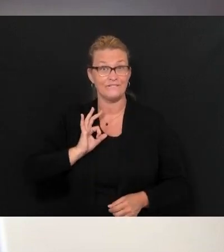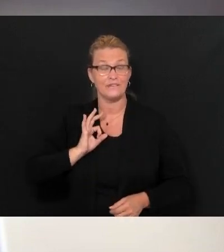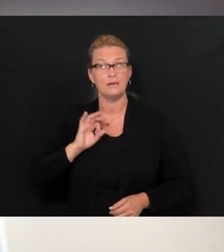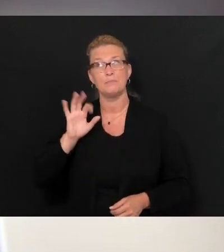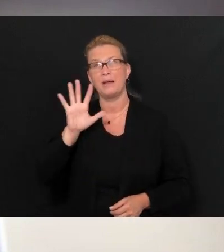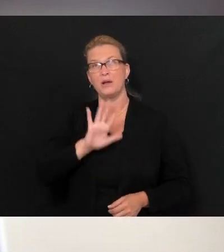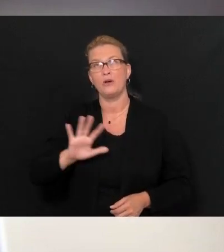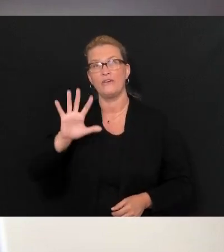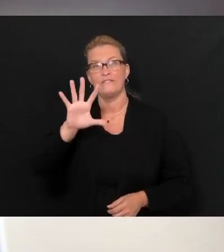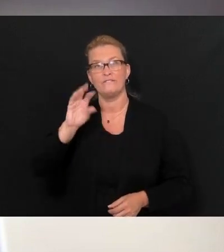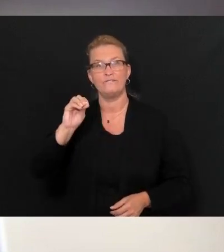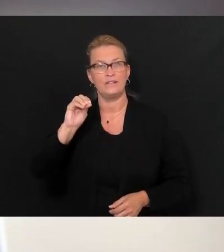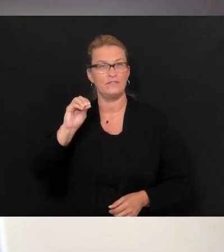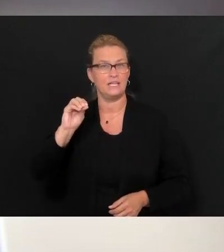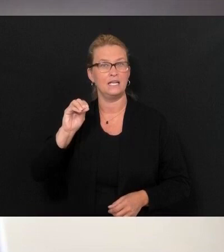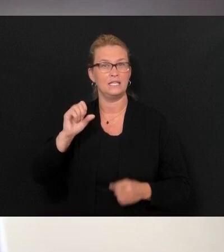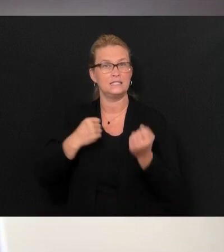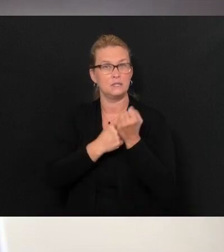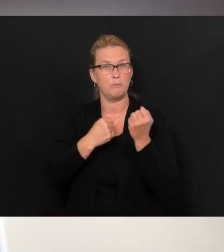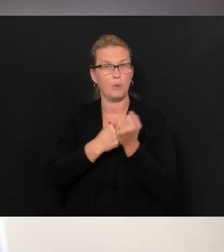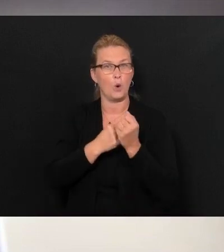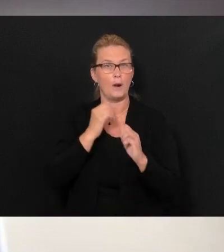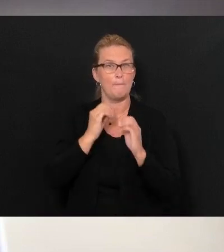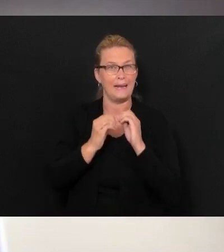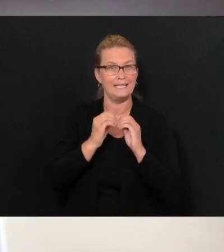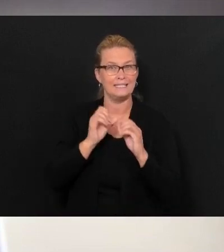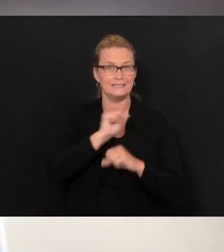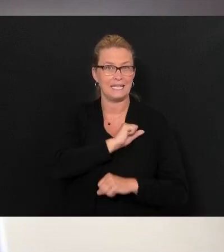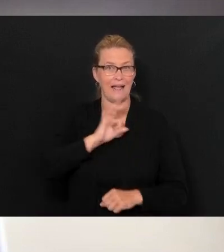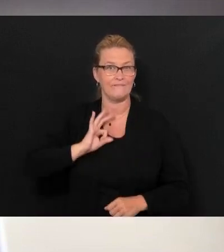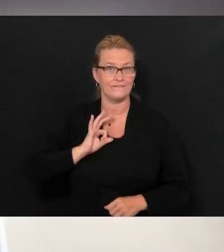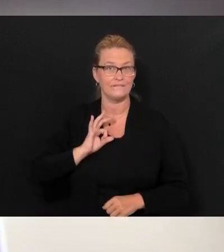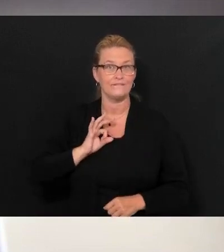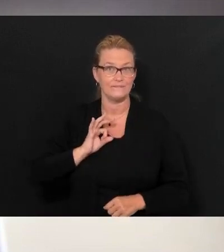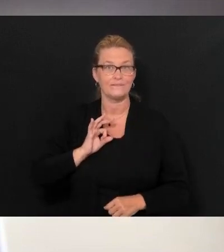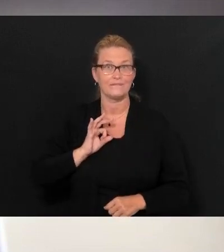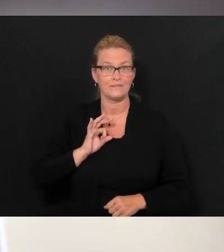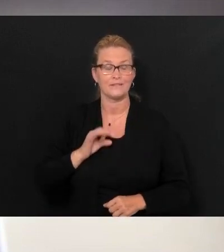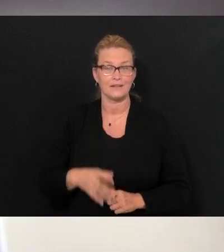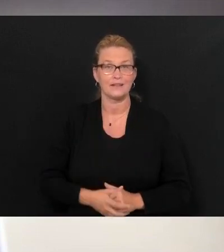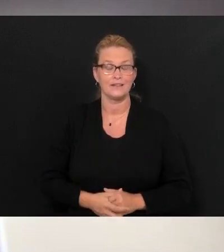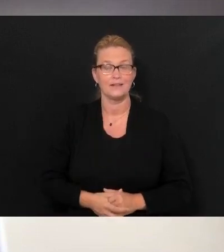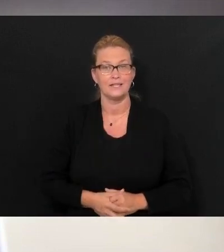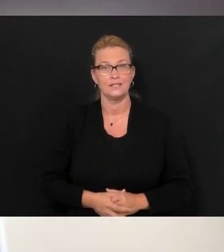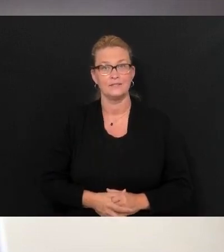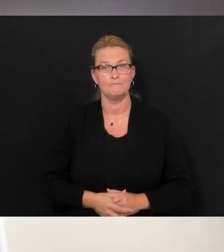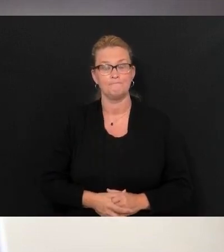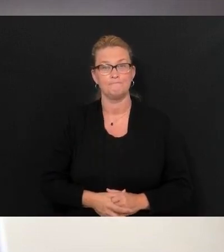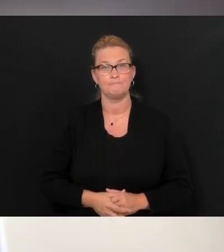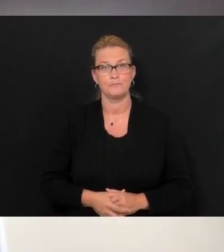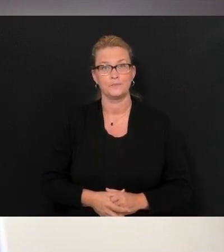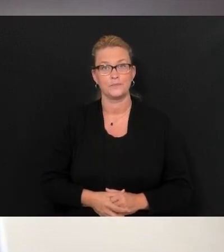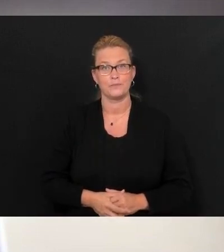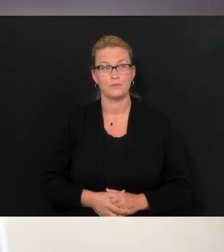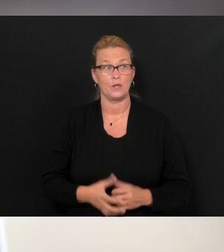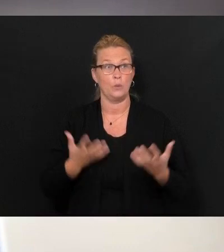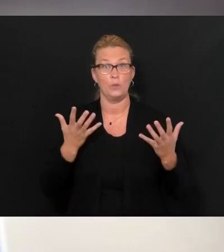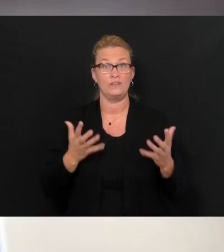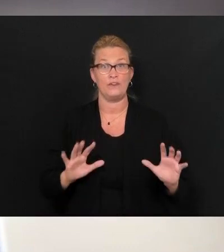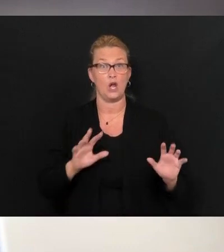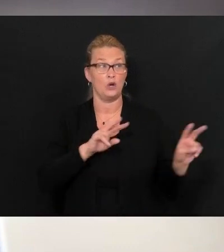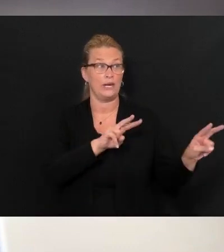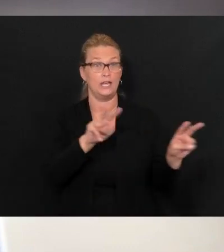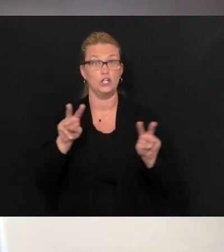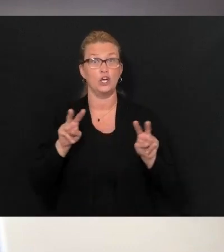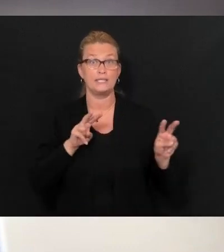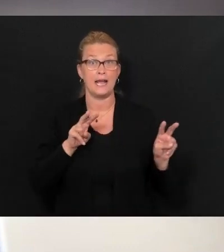50 logistics and support and maintenance staff. So what we again have looked at